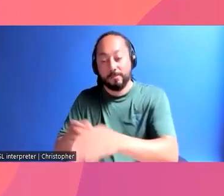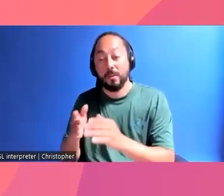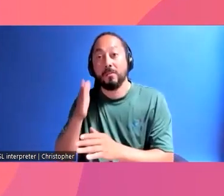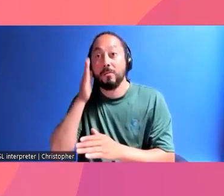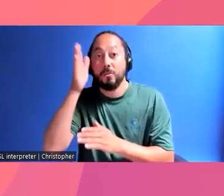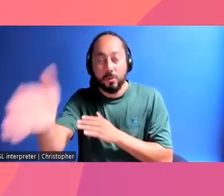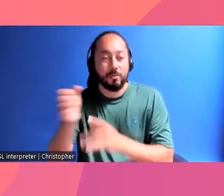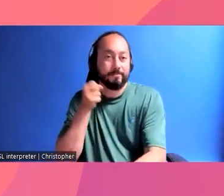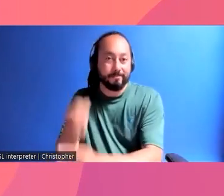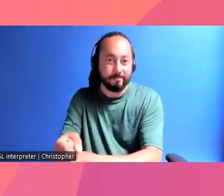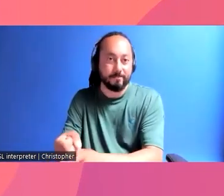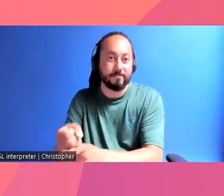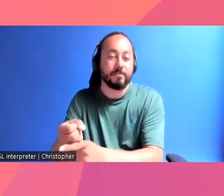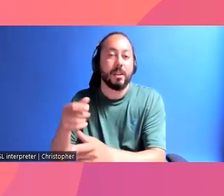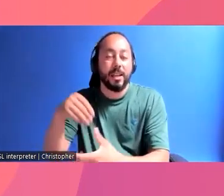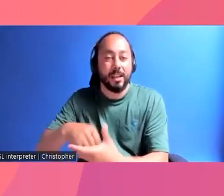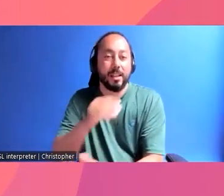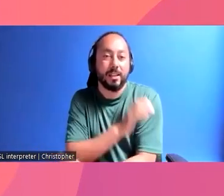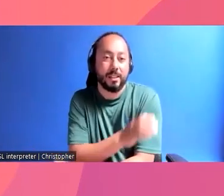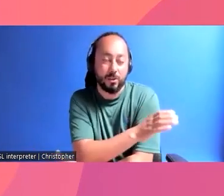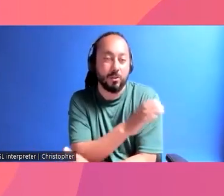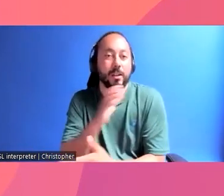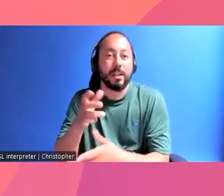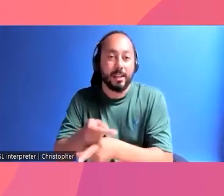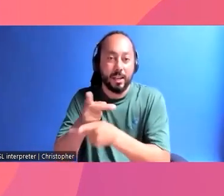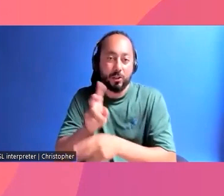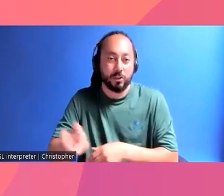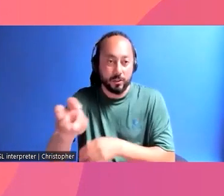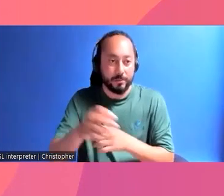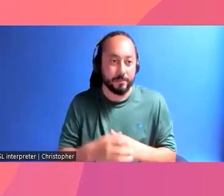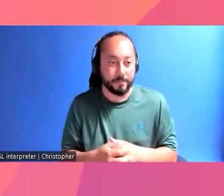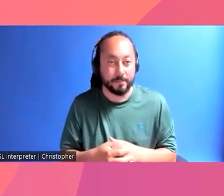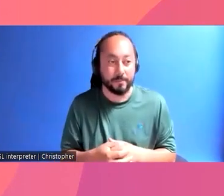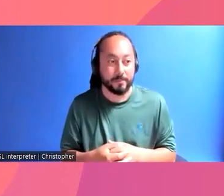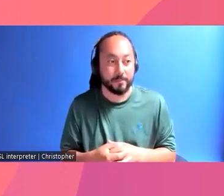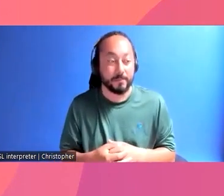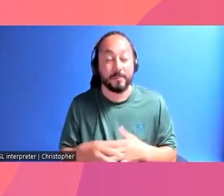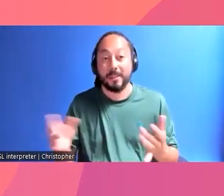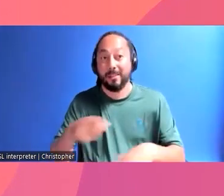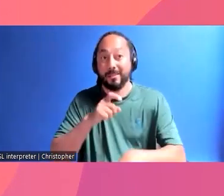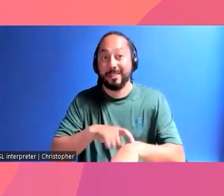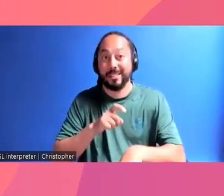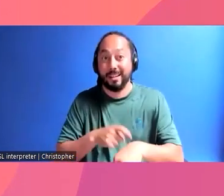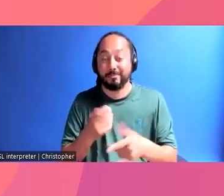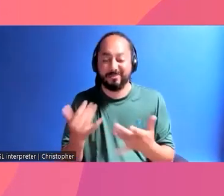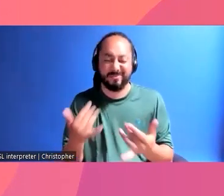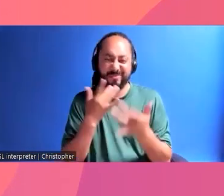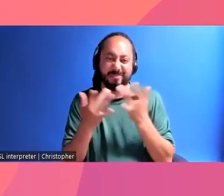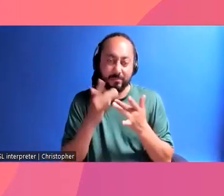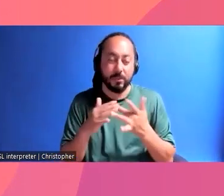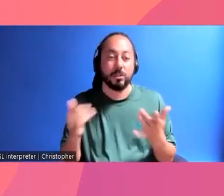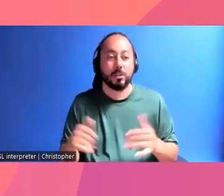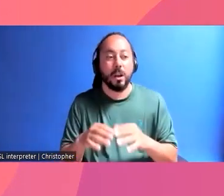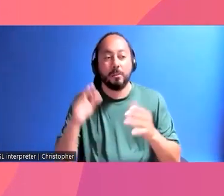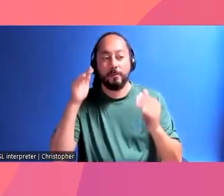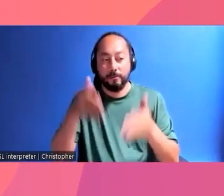in the clinical care journey. For the interest of time, I will only focus on accessing clinical